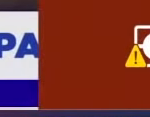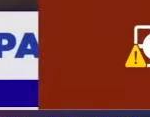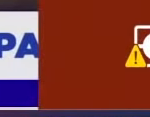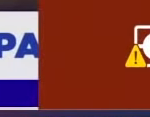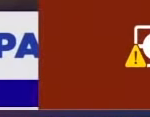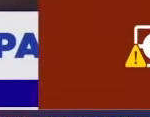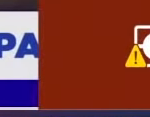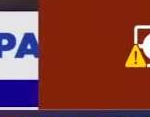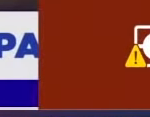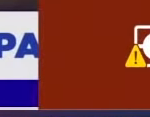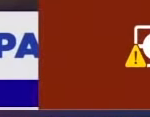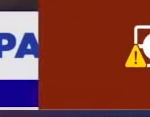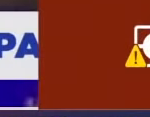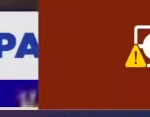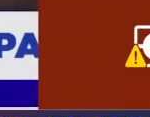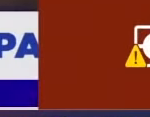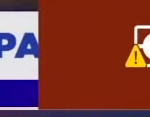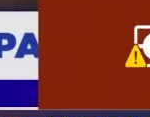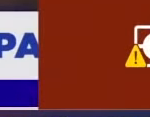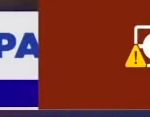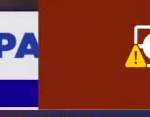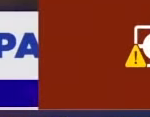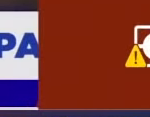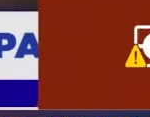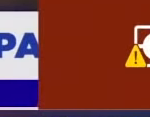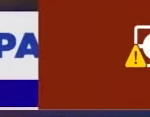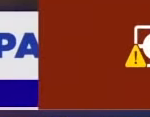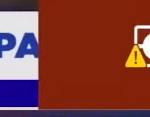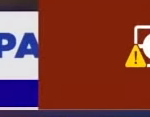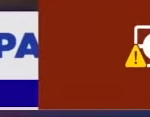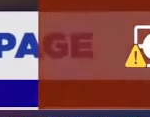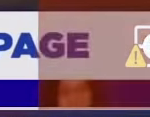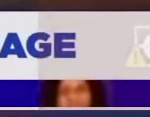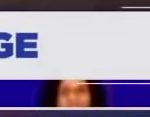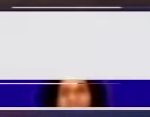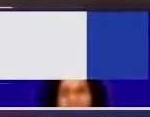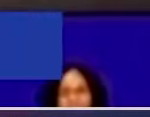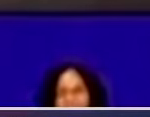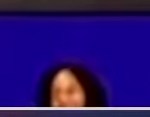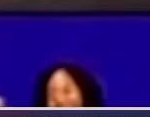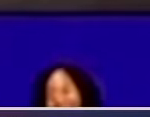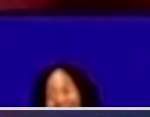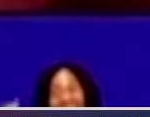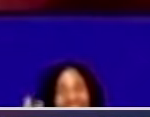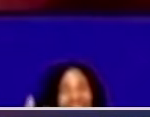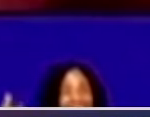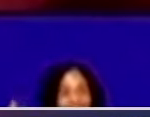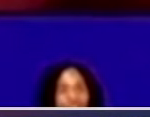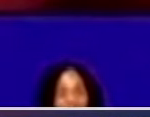very first time, someone from that side of the House seems to get it.